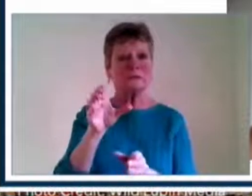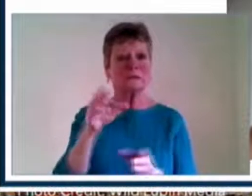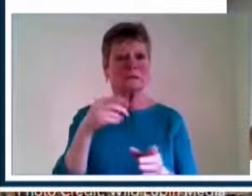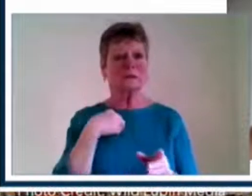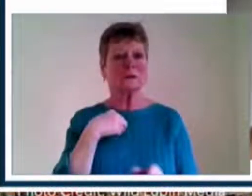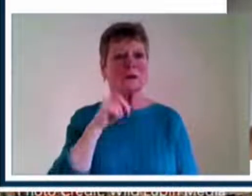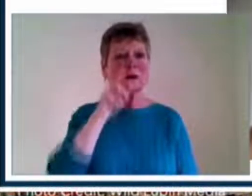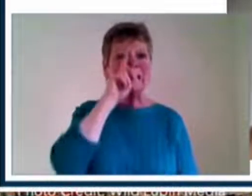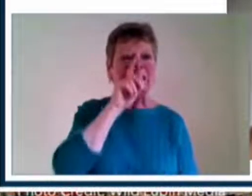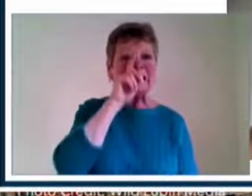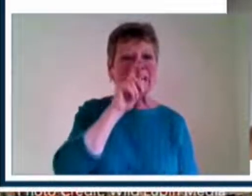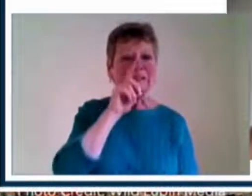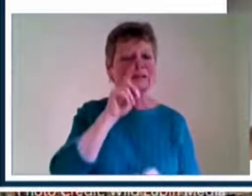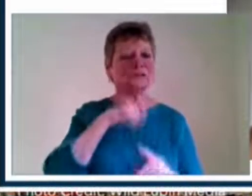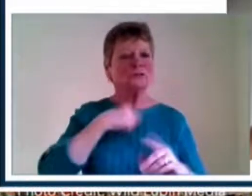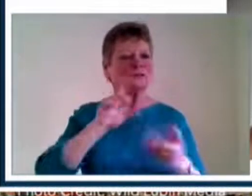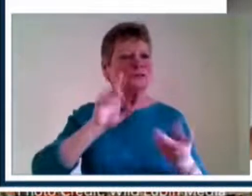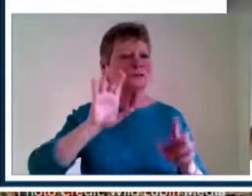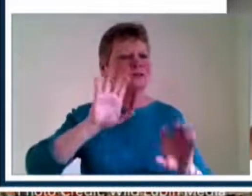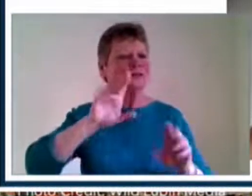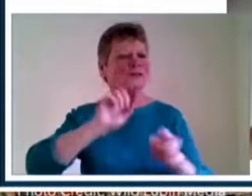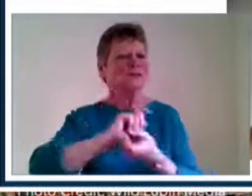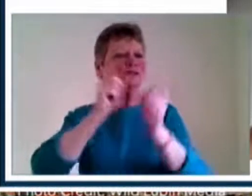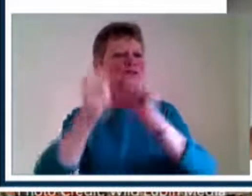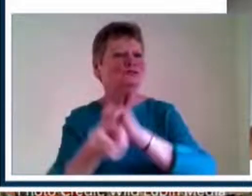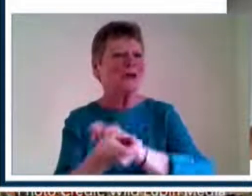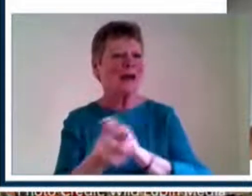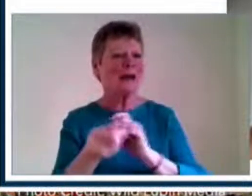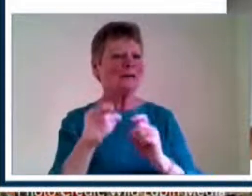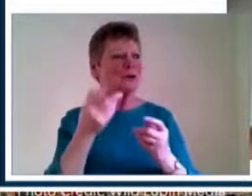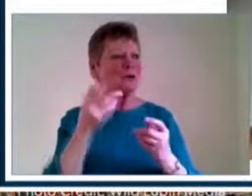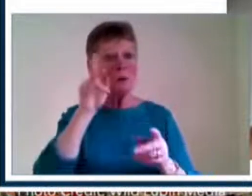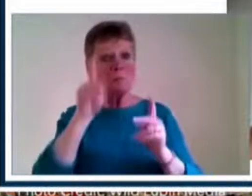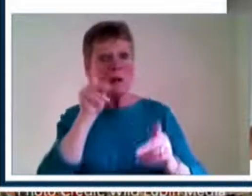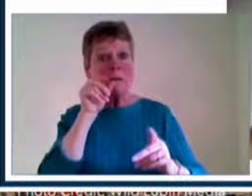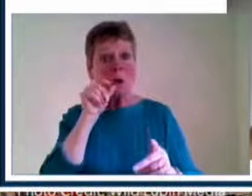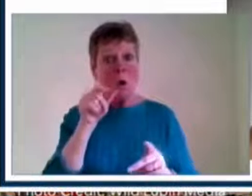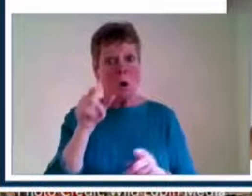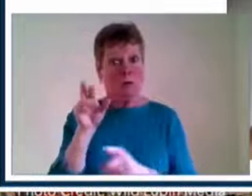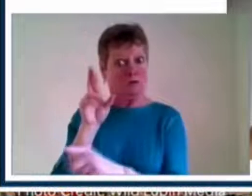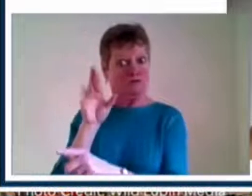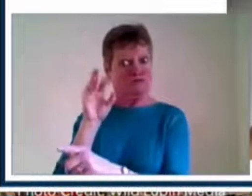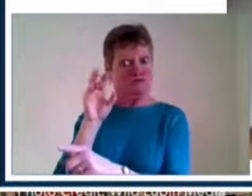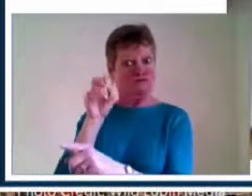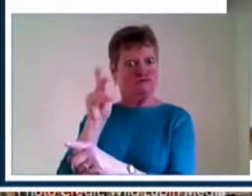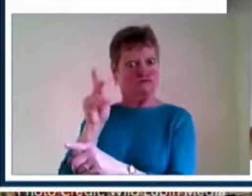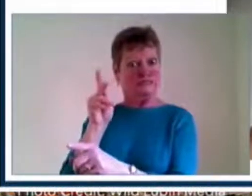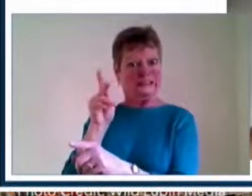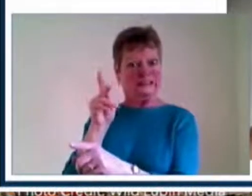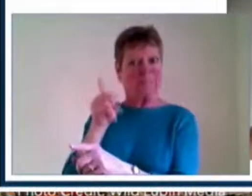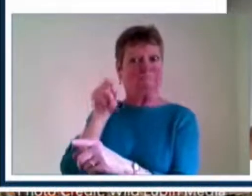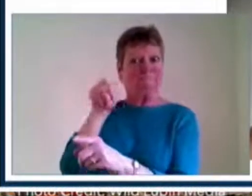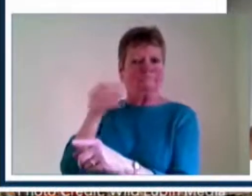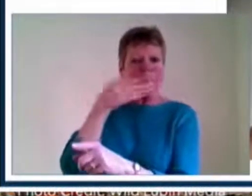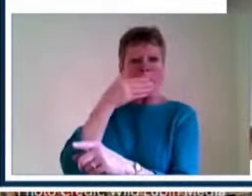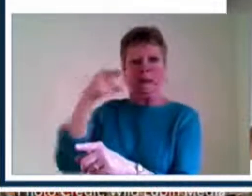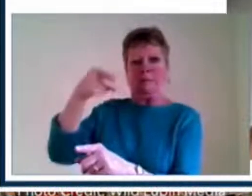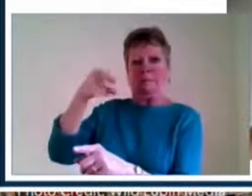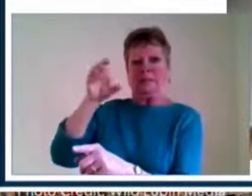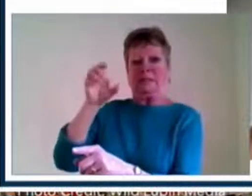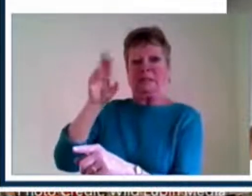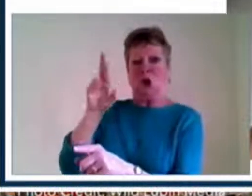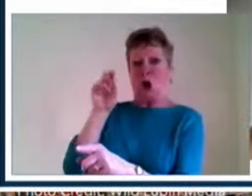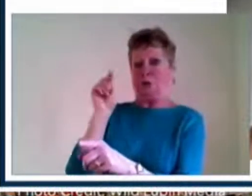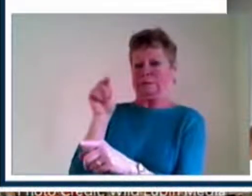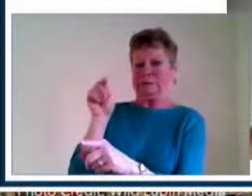testing strategy. So only people at greatest risk of severe disease are getting a PCR and where we have reliable